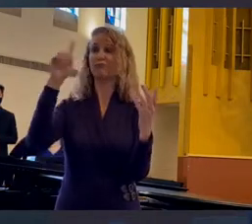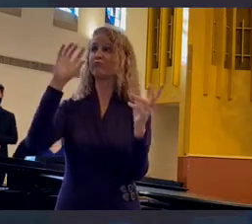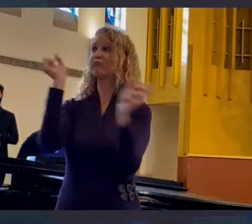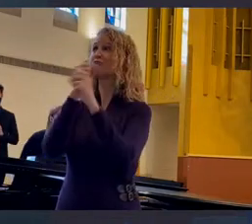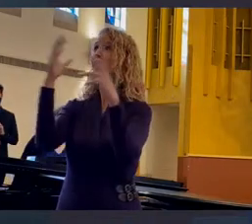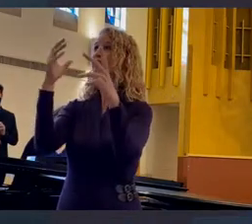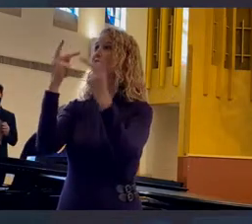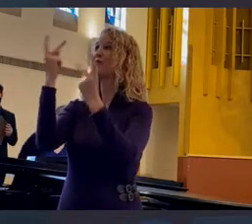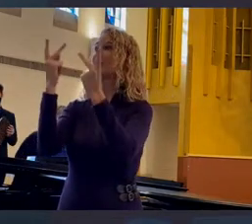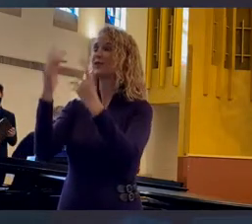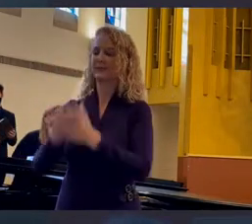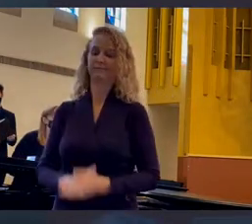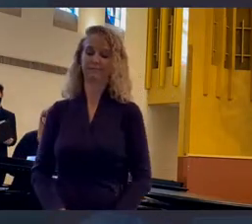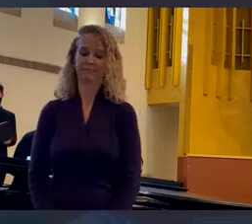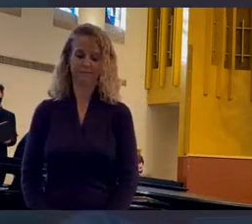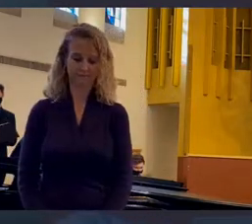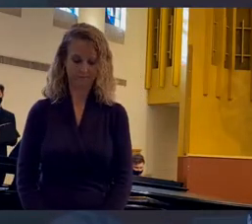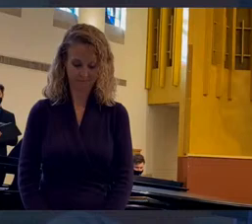My Vision.